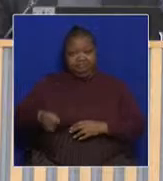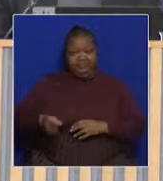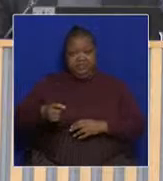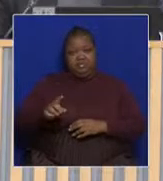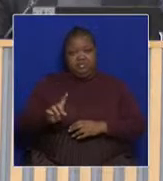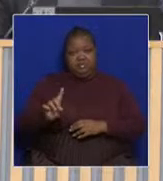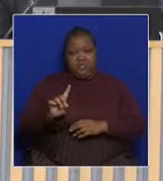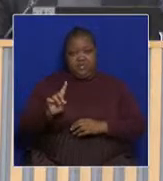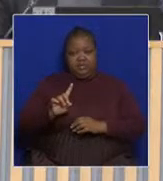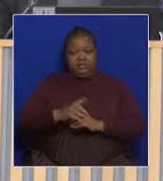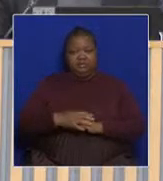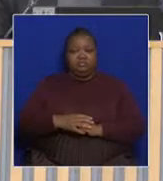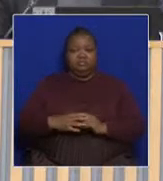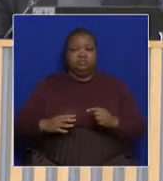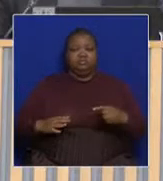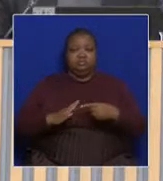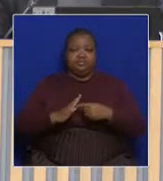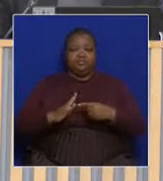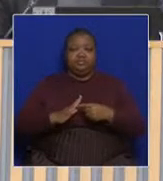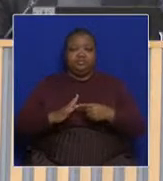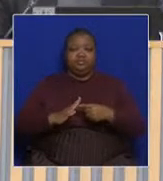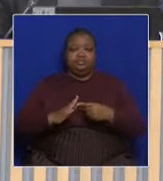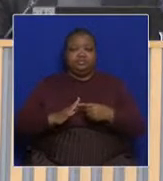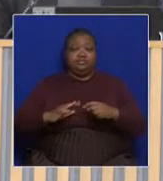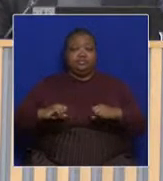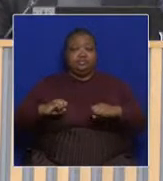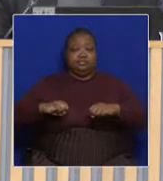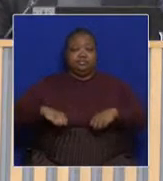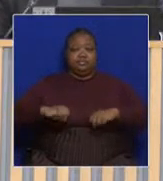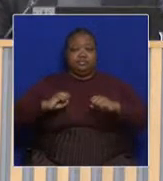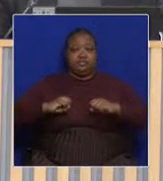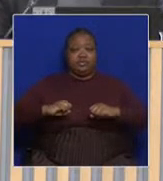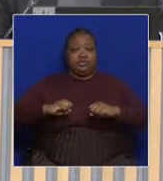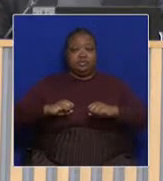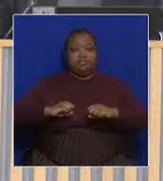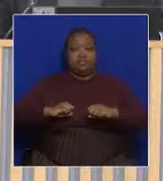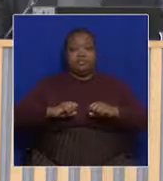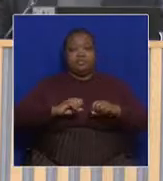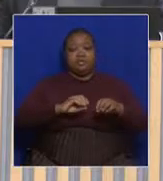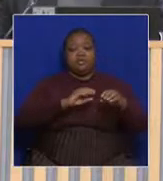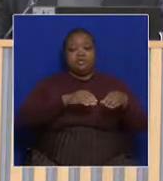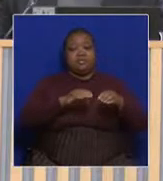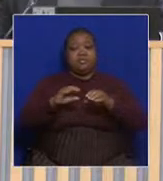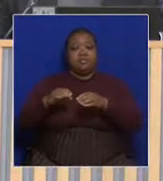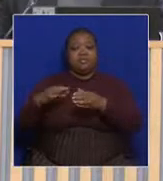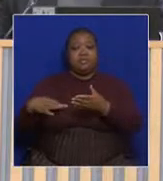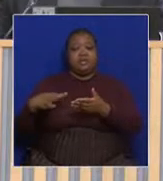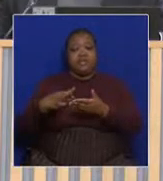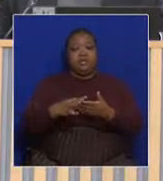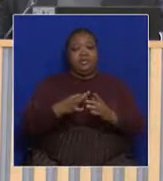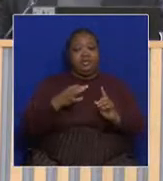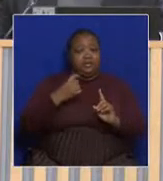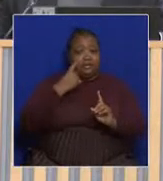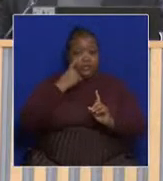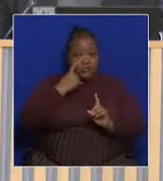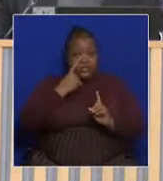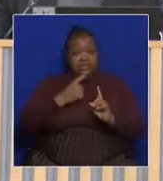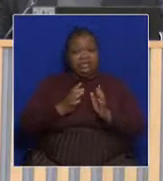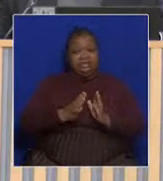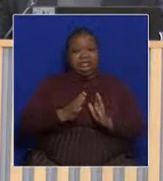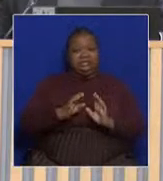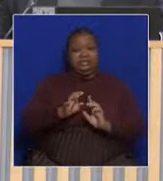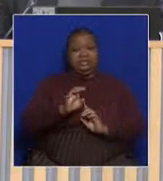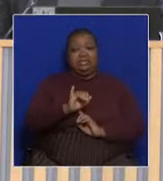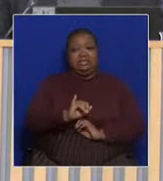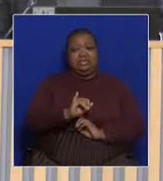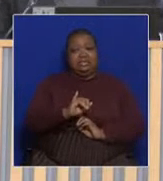1. By agreement between the parties, the application by witness I for his evidence to be heard partially in camera